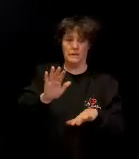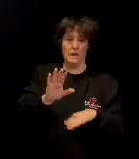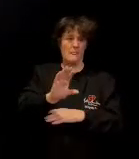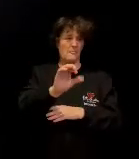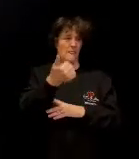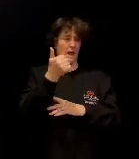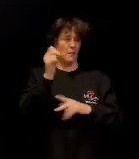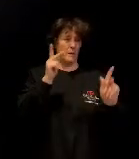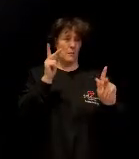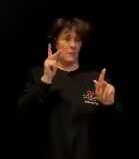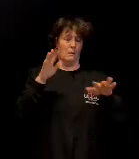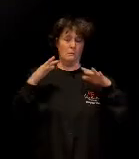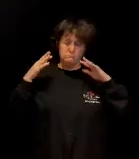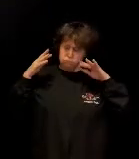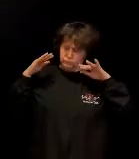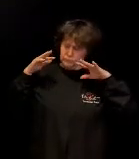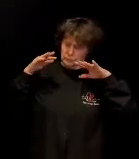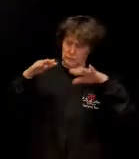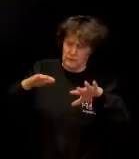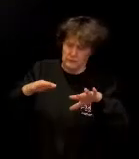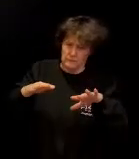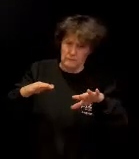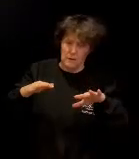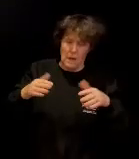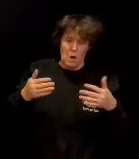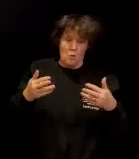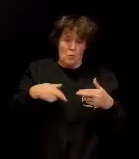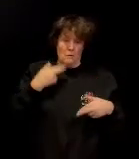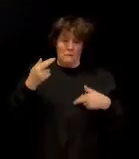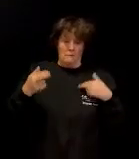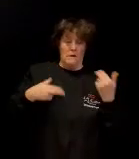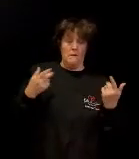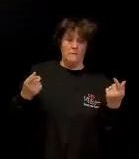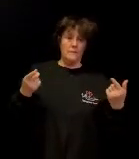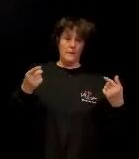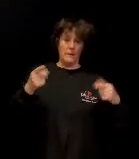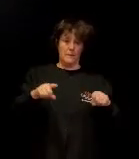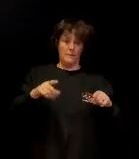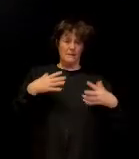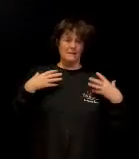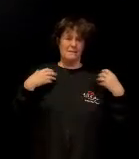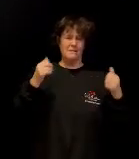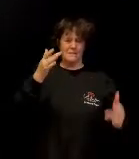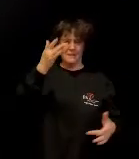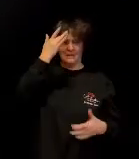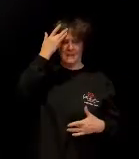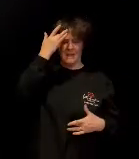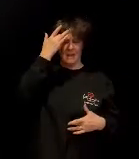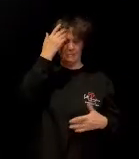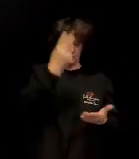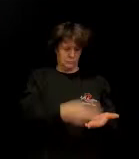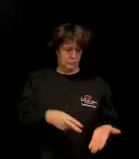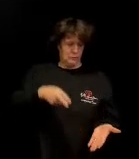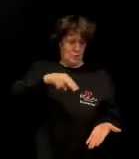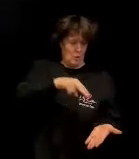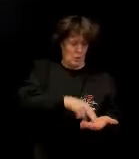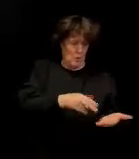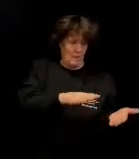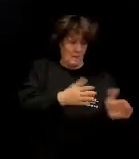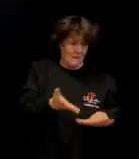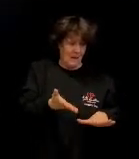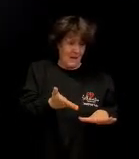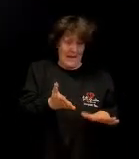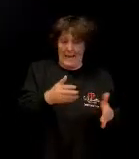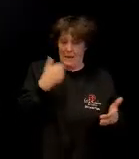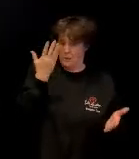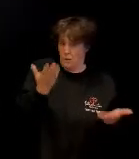then they all came and had revival. Healing of the sick, raising of the dead, perhaps. Even I'm not saying that's in here,